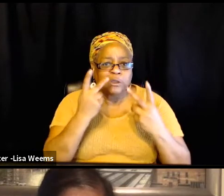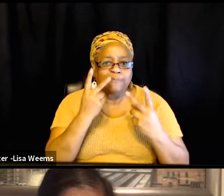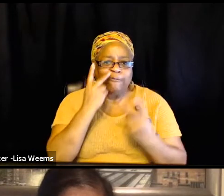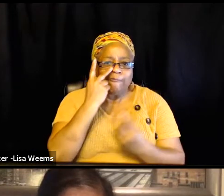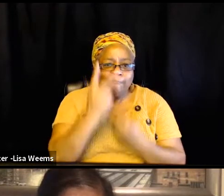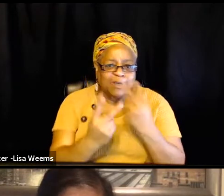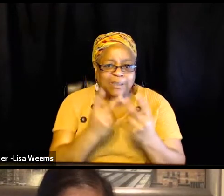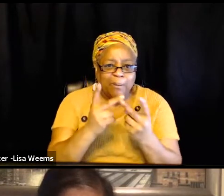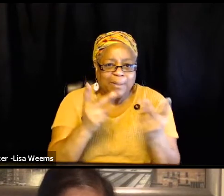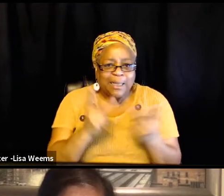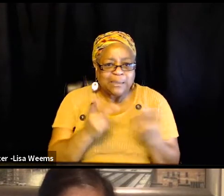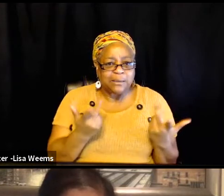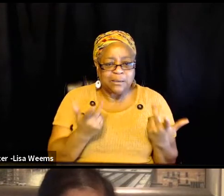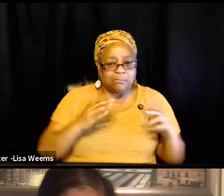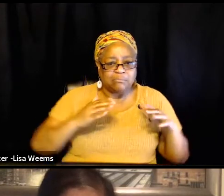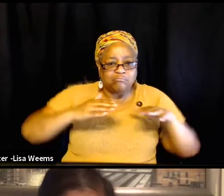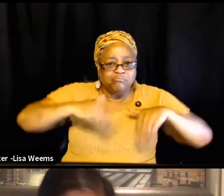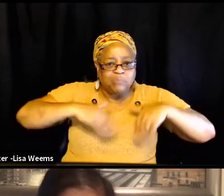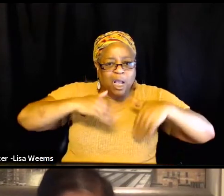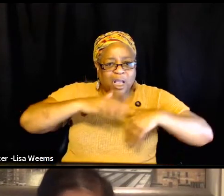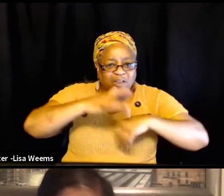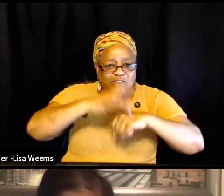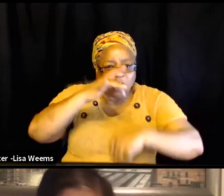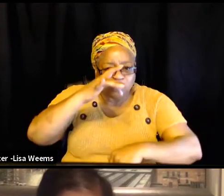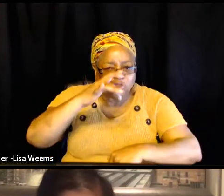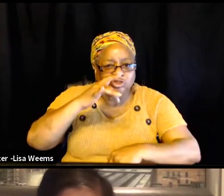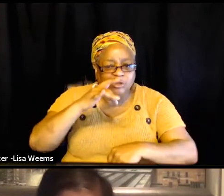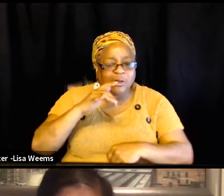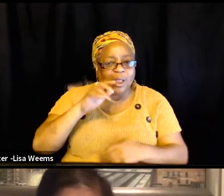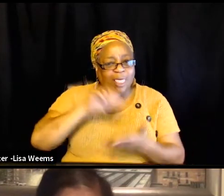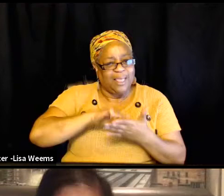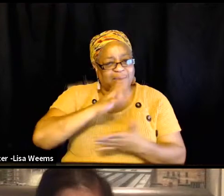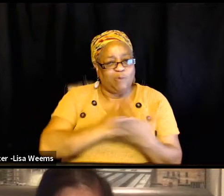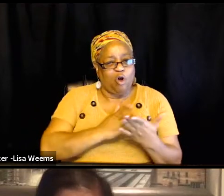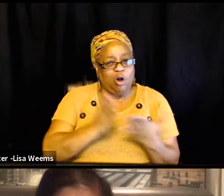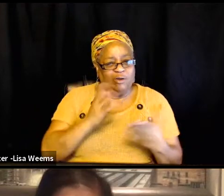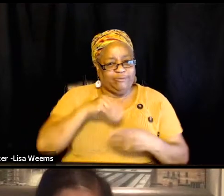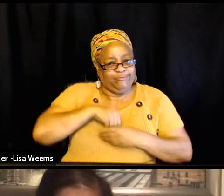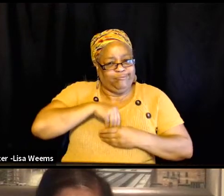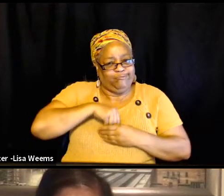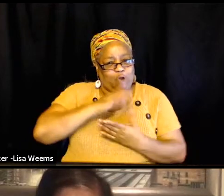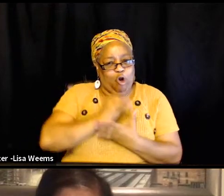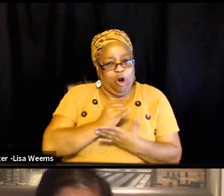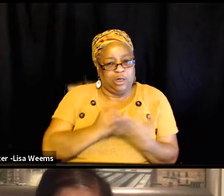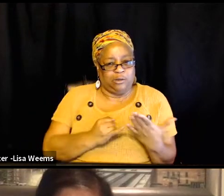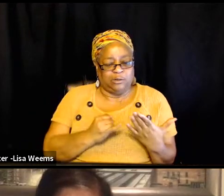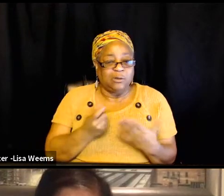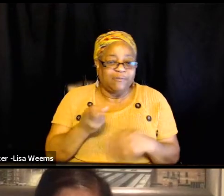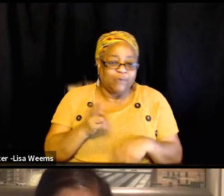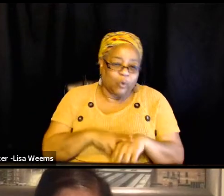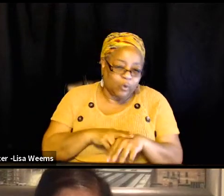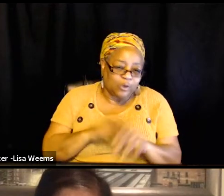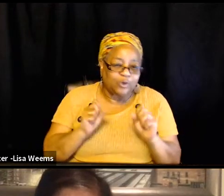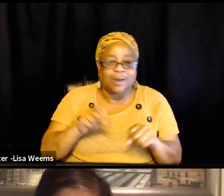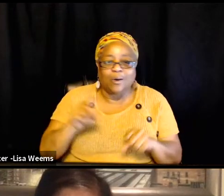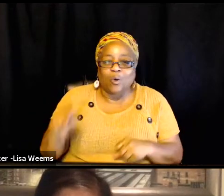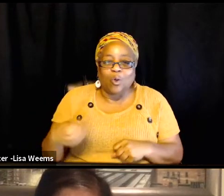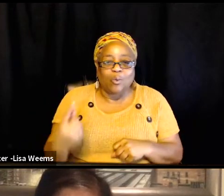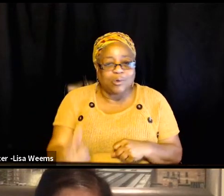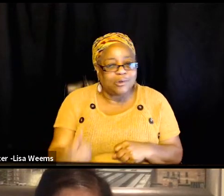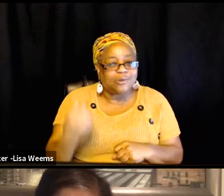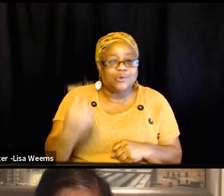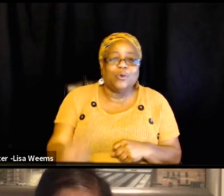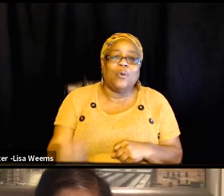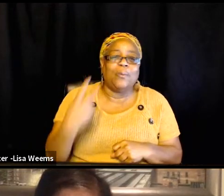that are unexplored, that are difficult. That's part of what it is being an artist. You know, mm-hmm. Like, of course, you know, you can always go back and just make